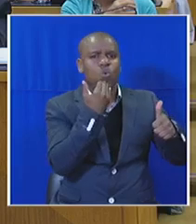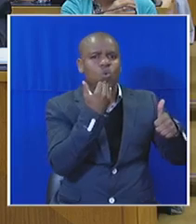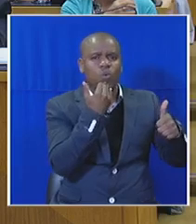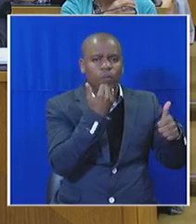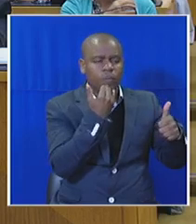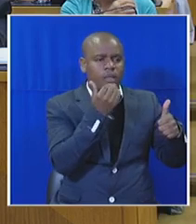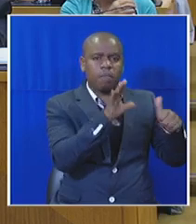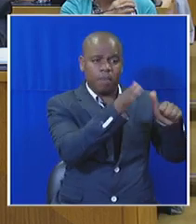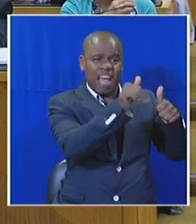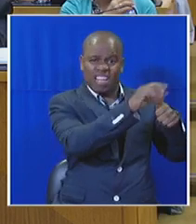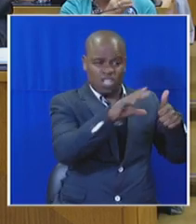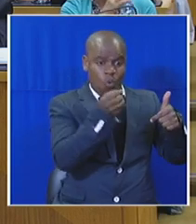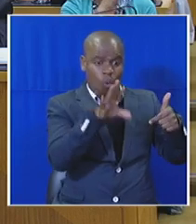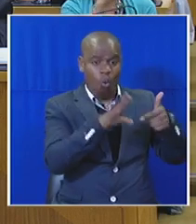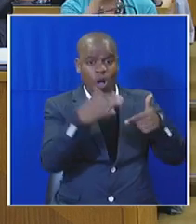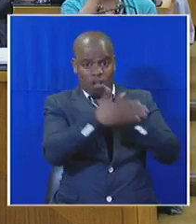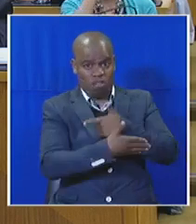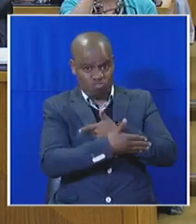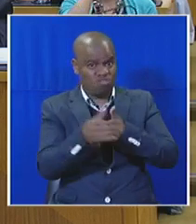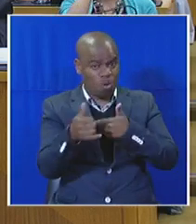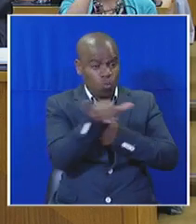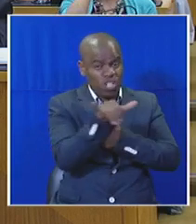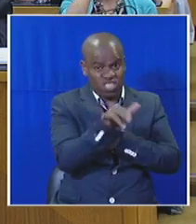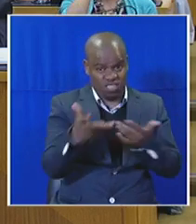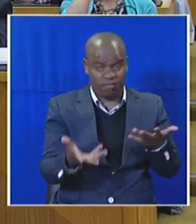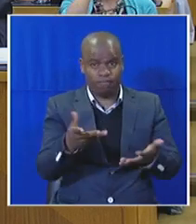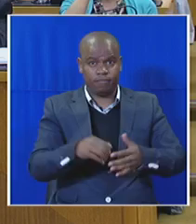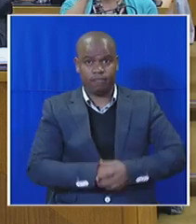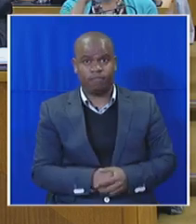I'm speaking. Mr. He's not answer the question.